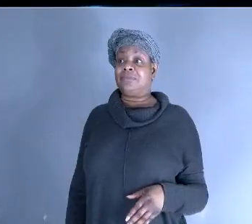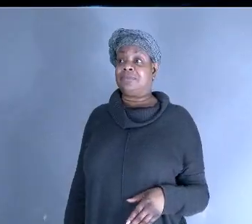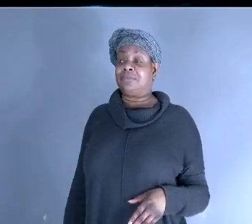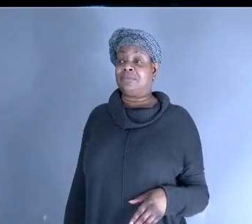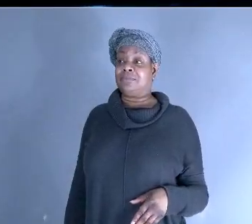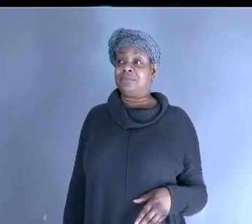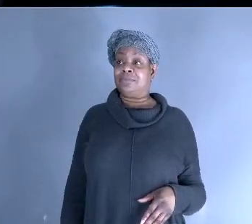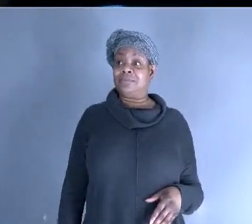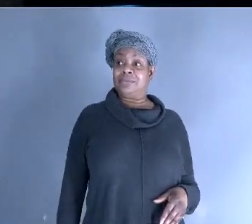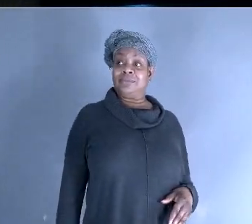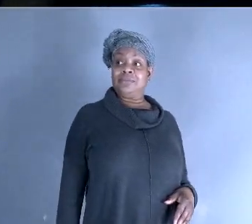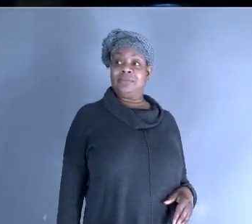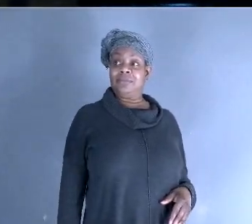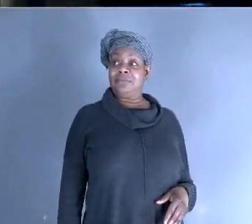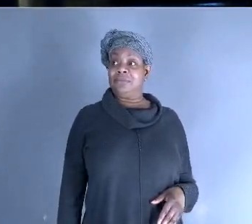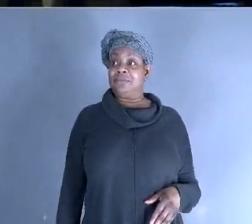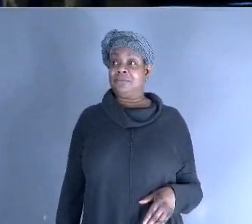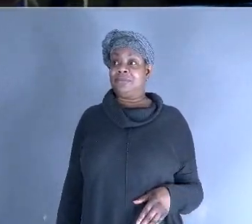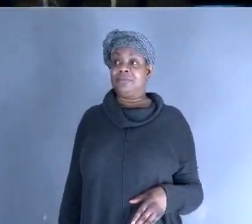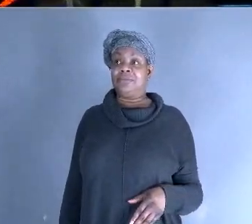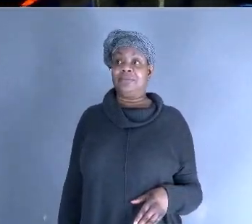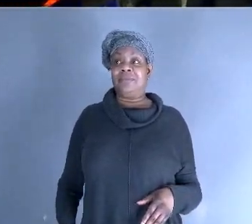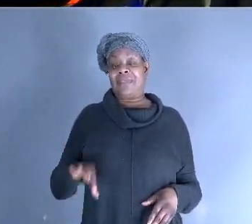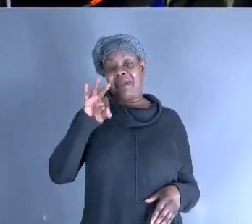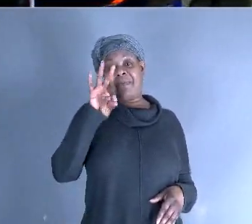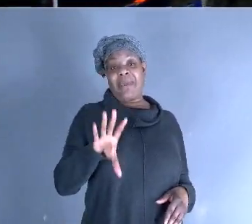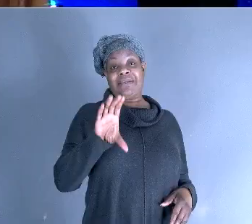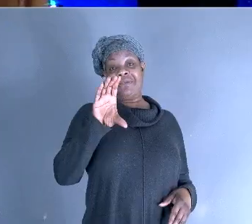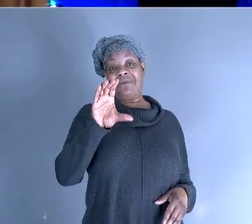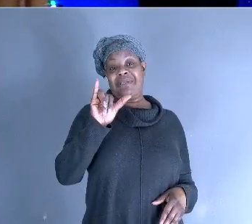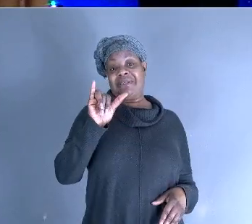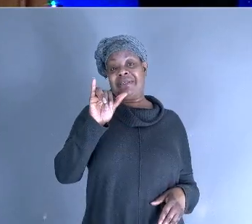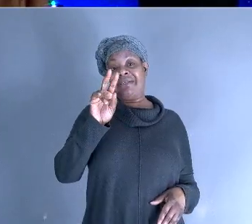Look how this works out. Pastor Cynthia.